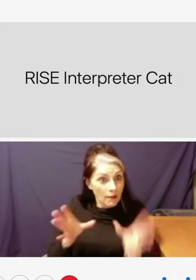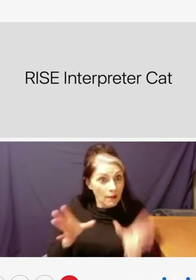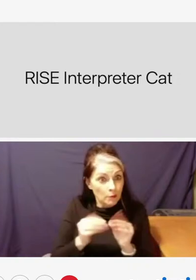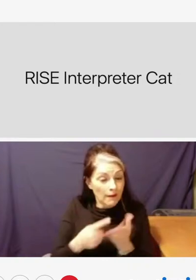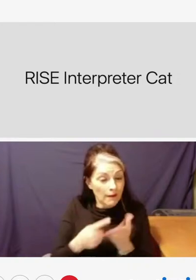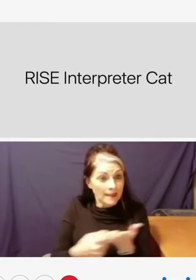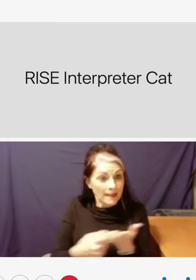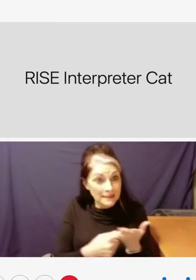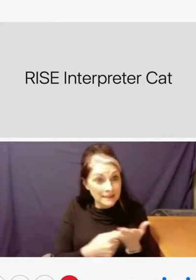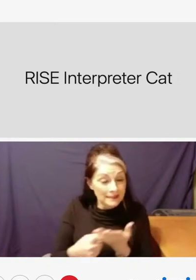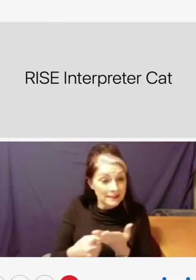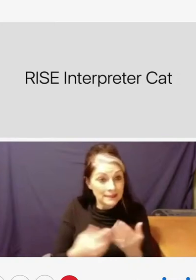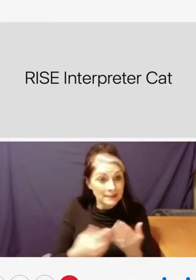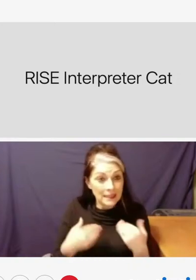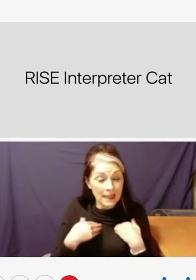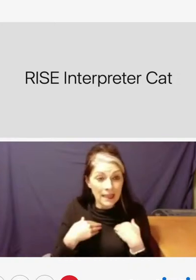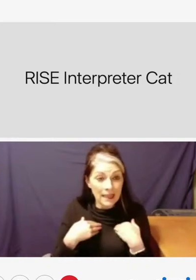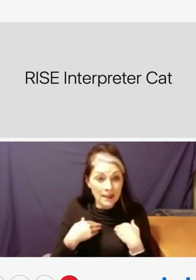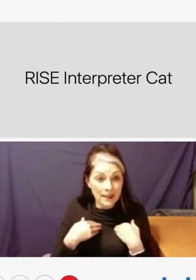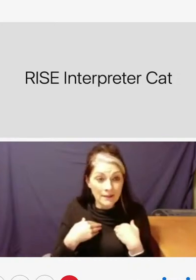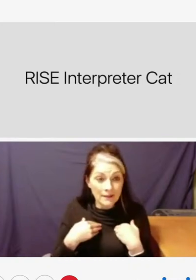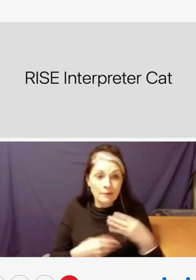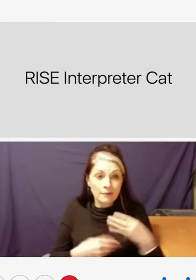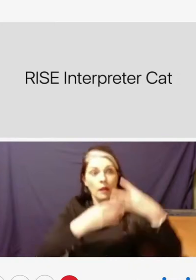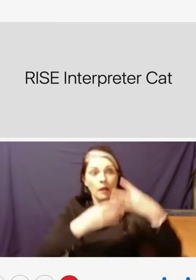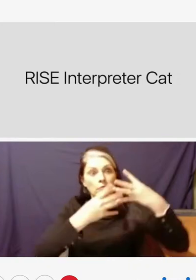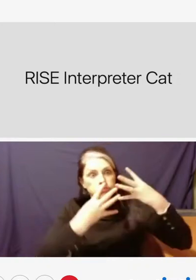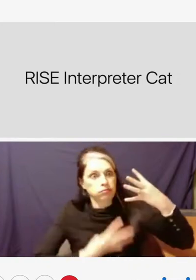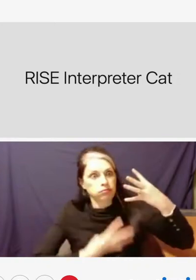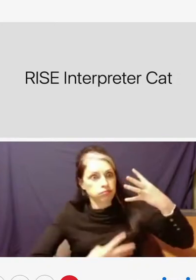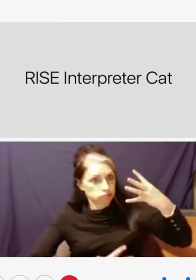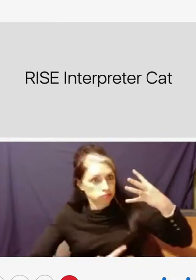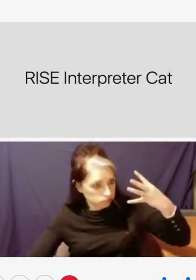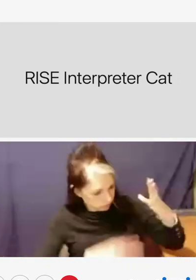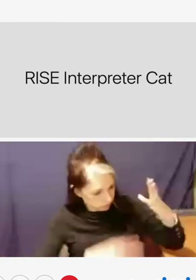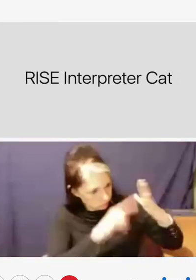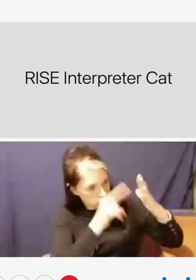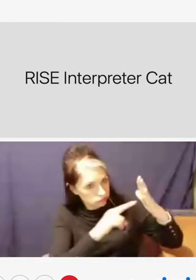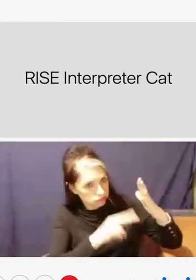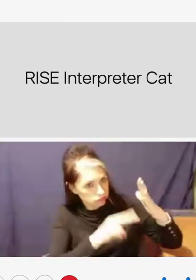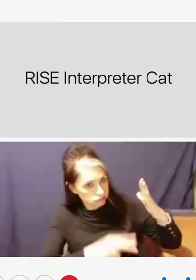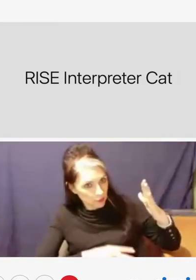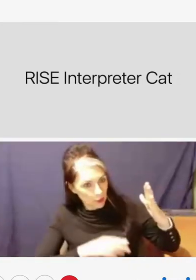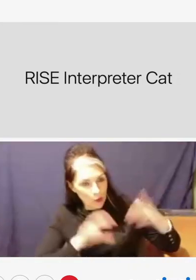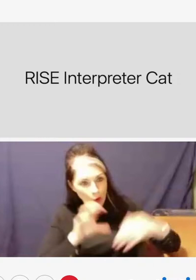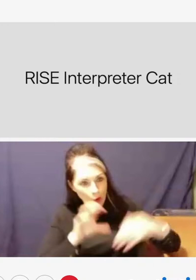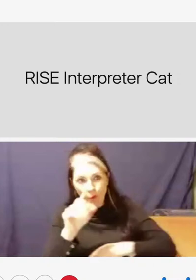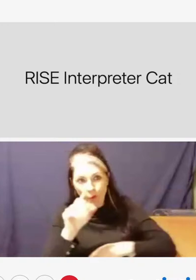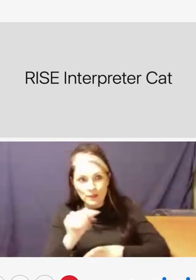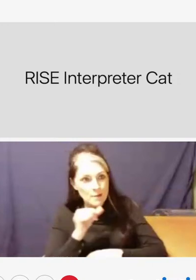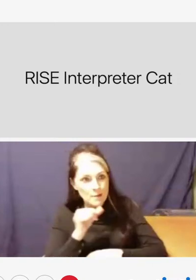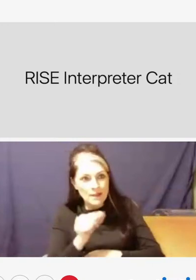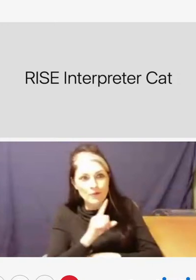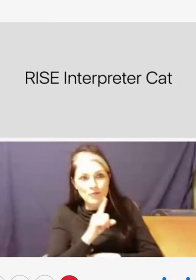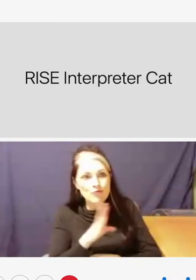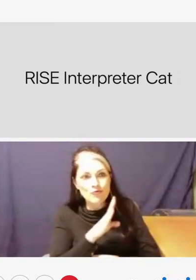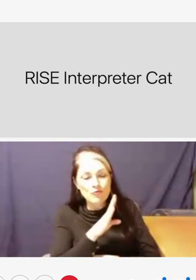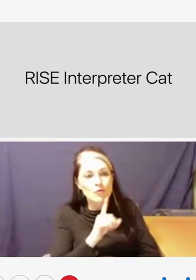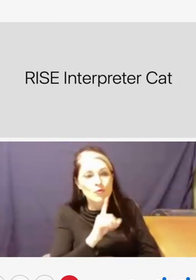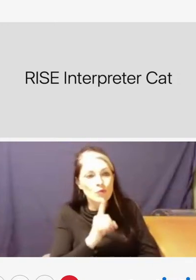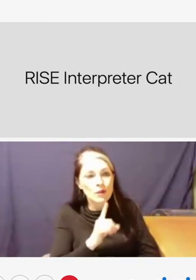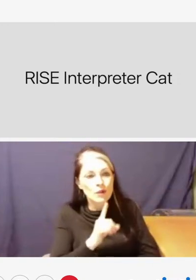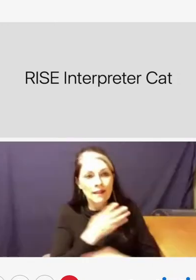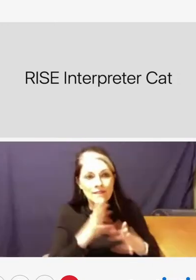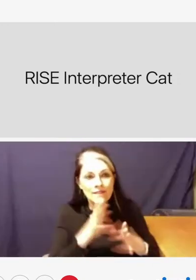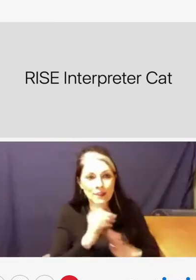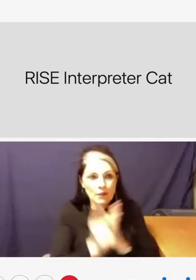long agendas and they we always go over time we never really finish in an hour that we settled but um things